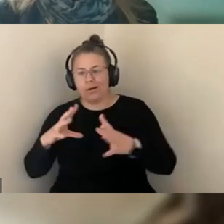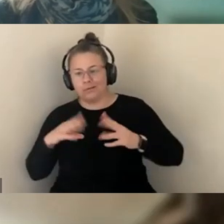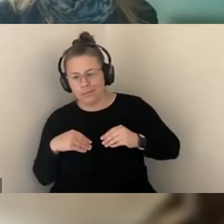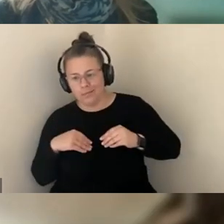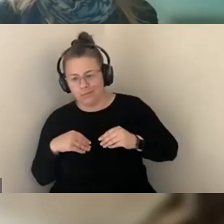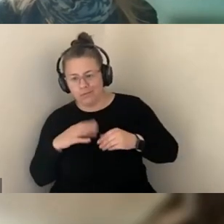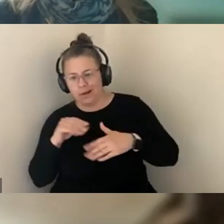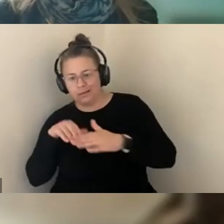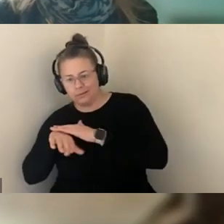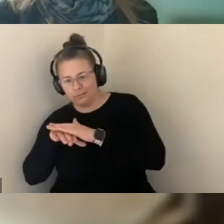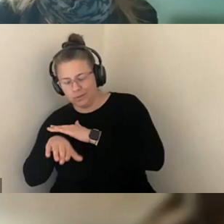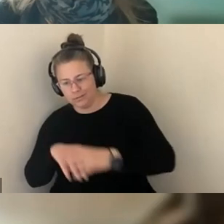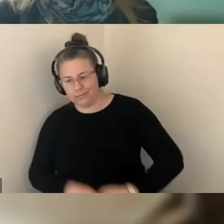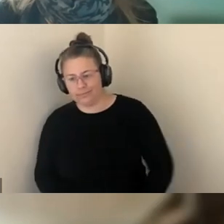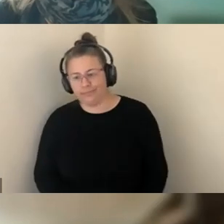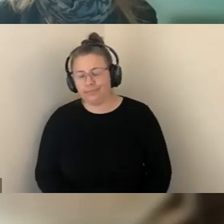because